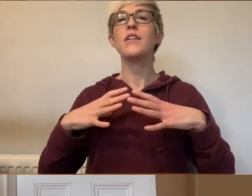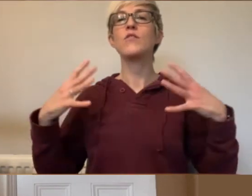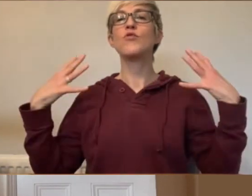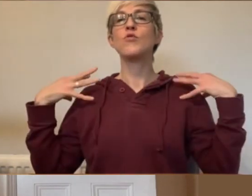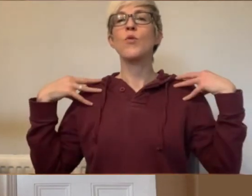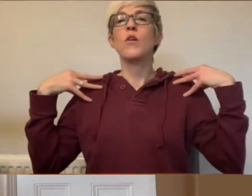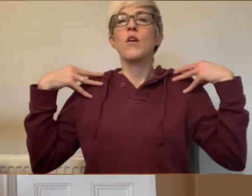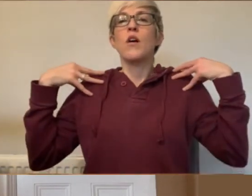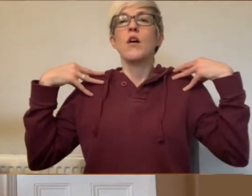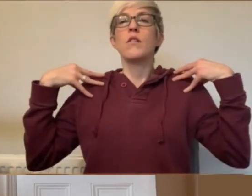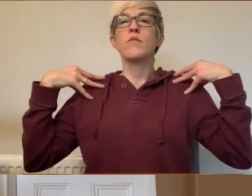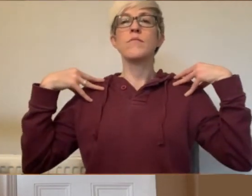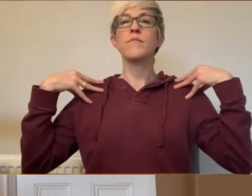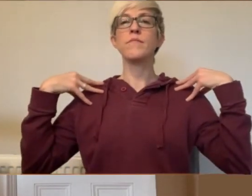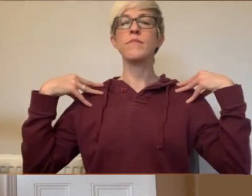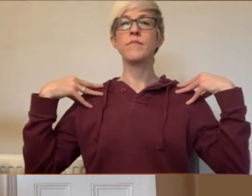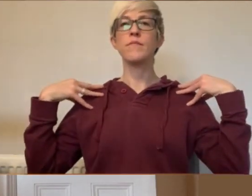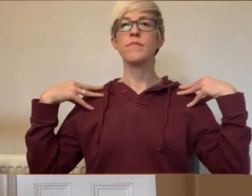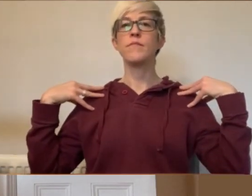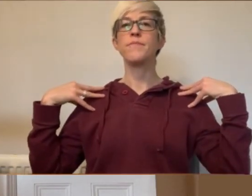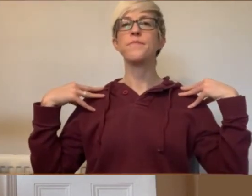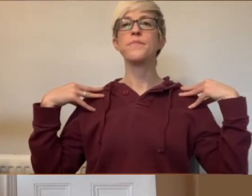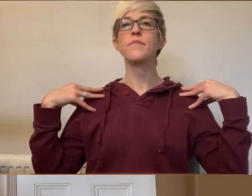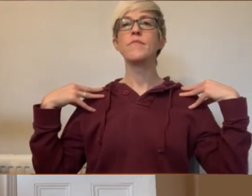relaxing the shoulders